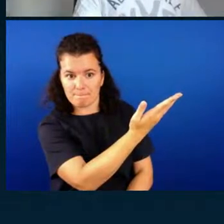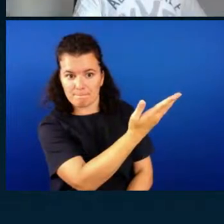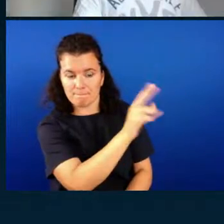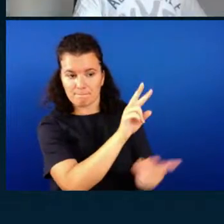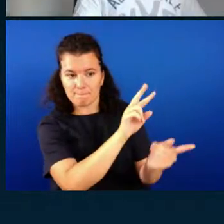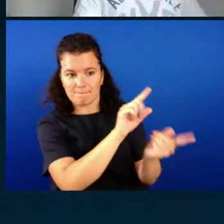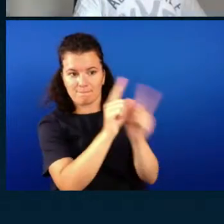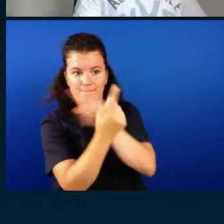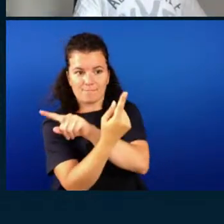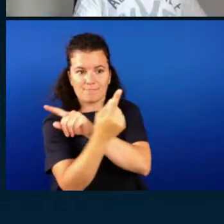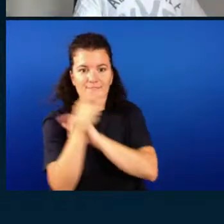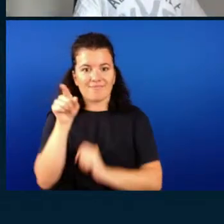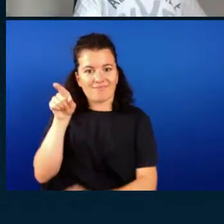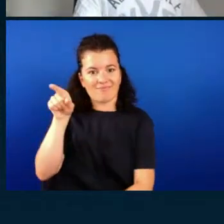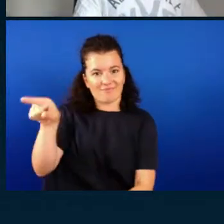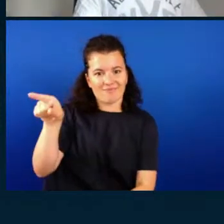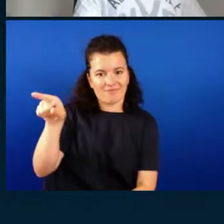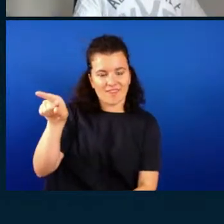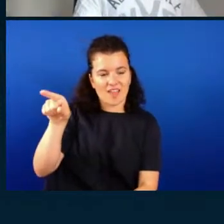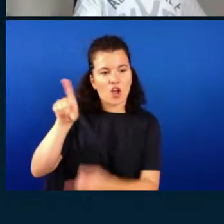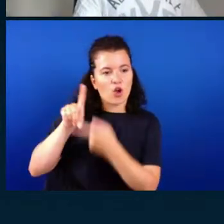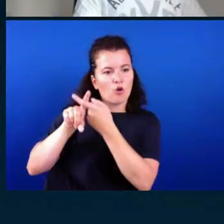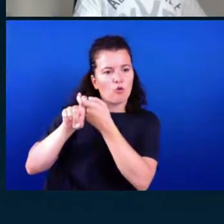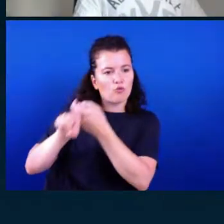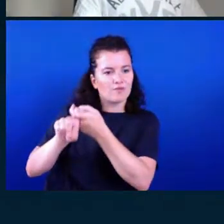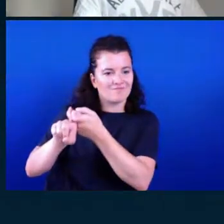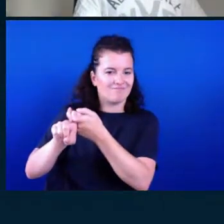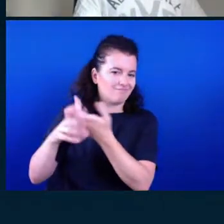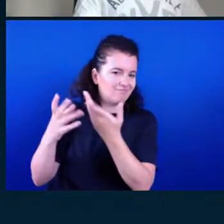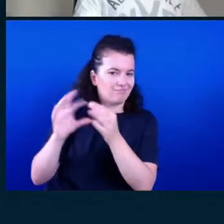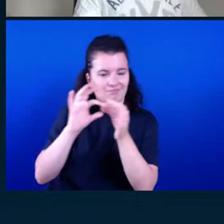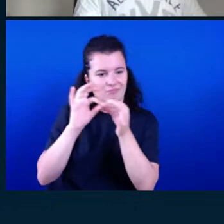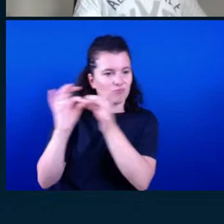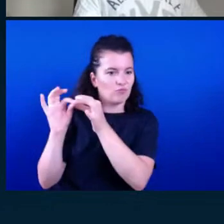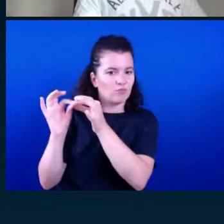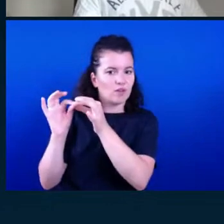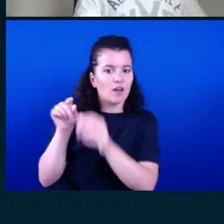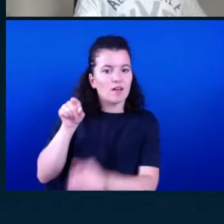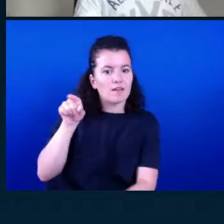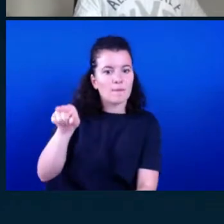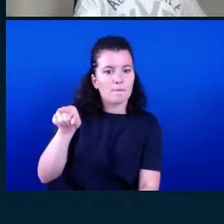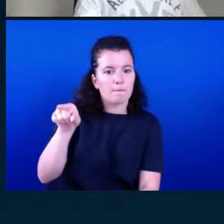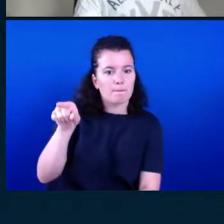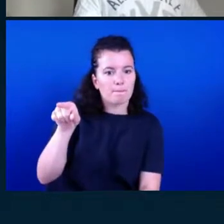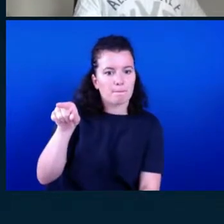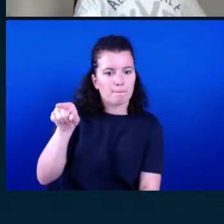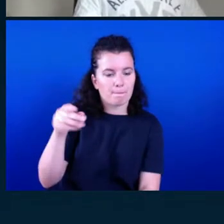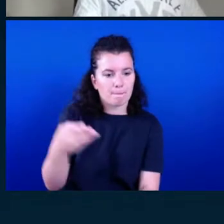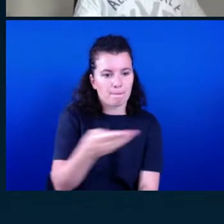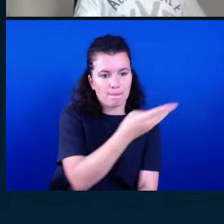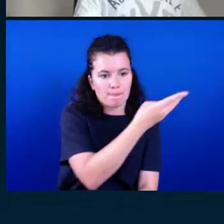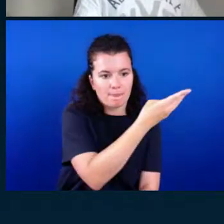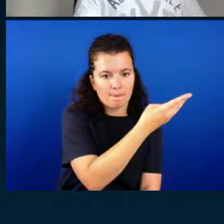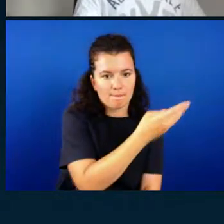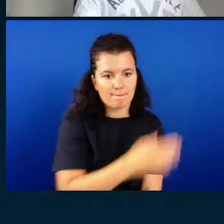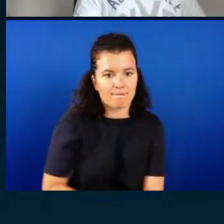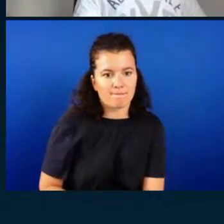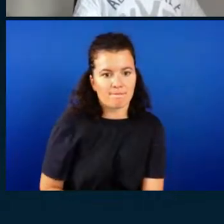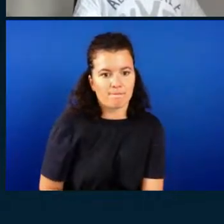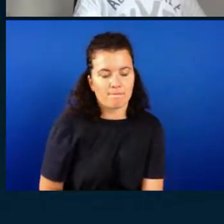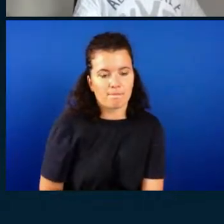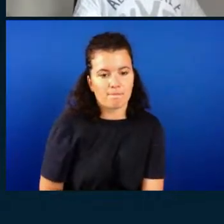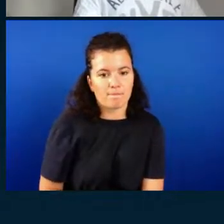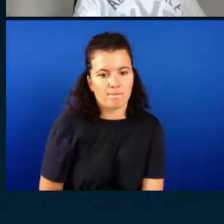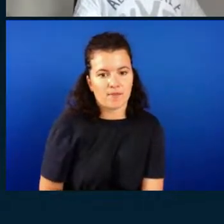group. Okay. All right. So there's a logic app, pass workload workflow. All right. This is also deployed. And